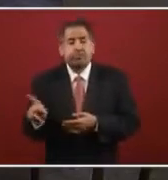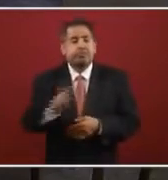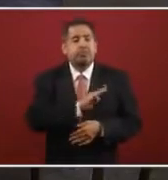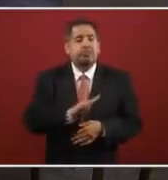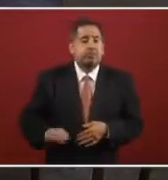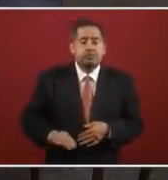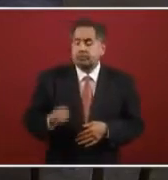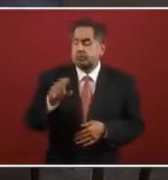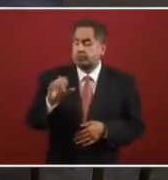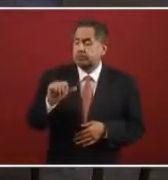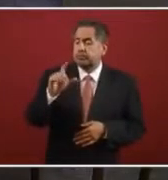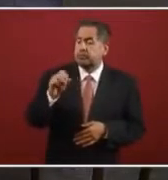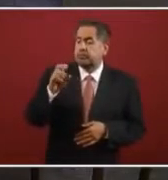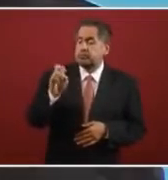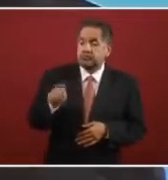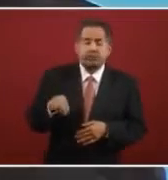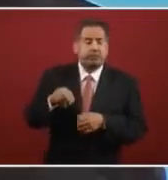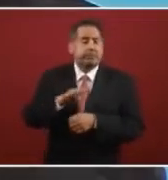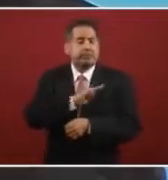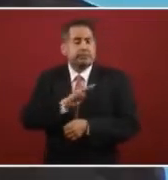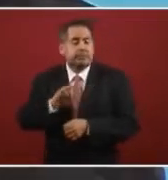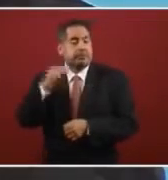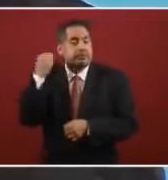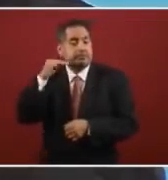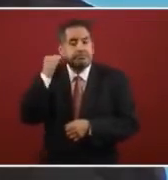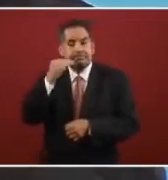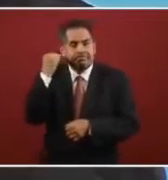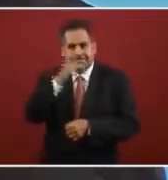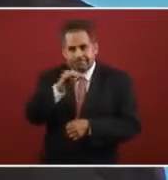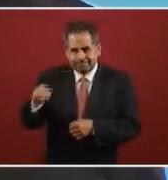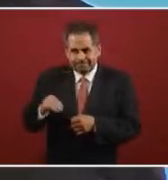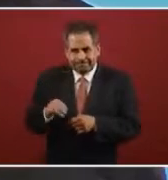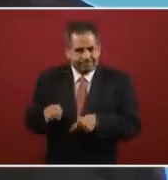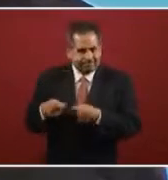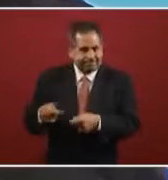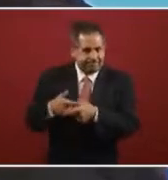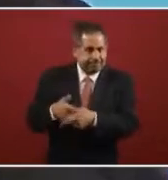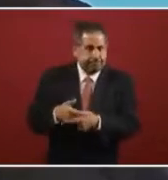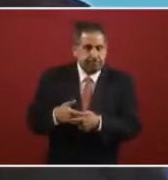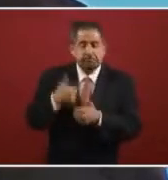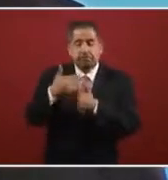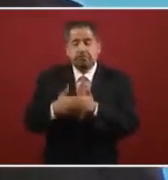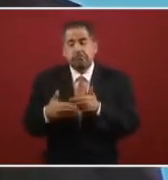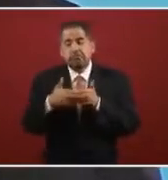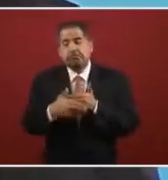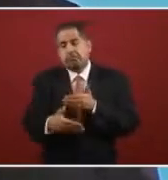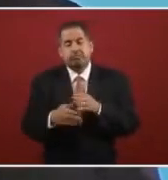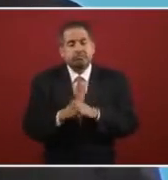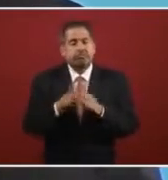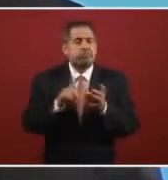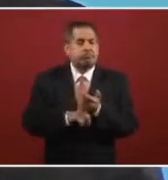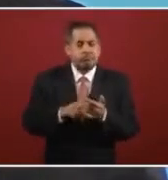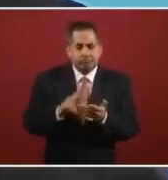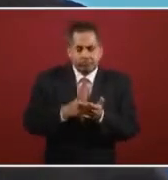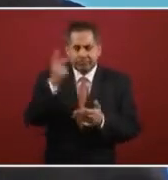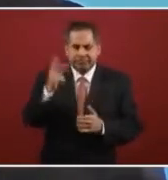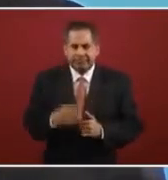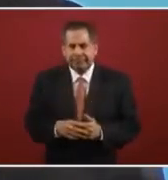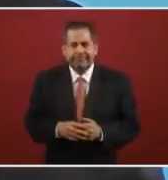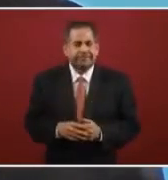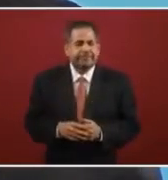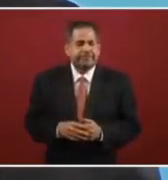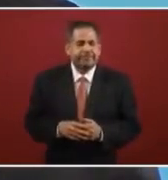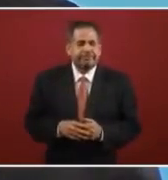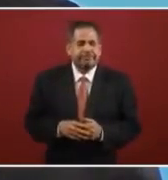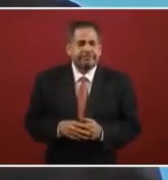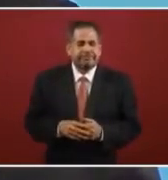to the people that which was stolen, and for the reparation of the roads. They'll start giving that in the